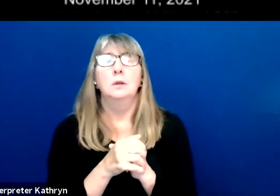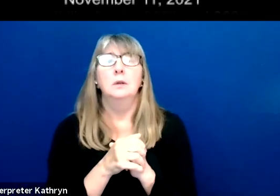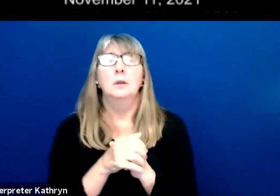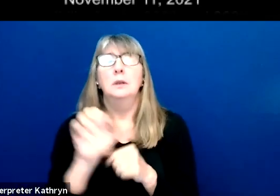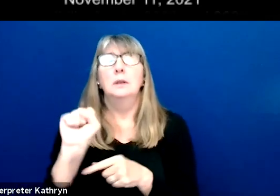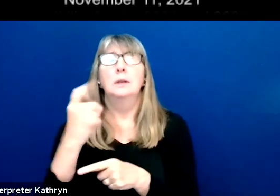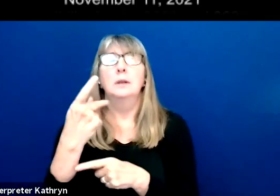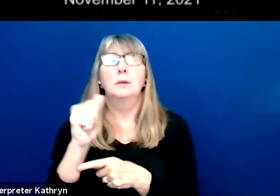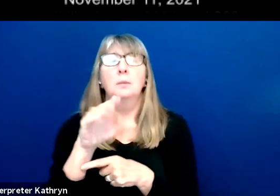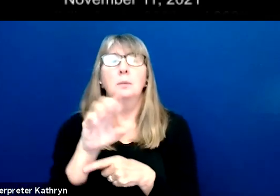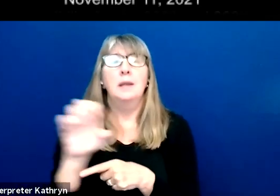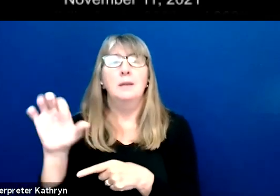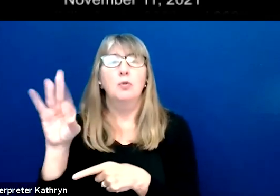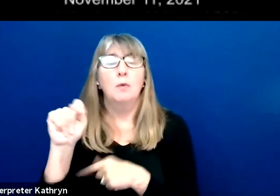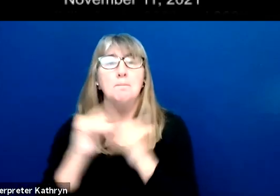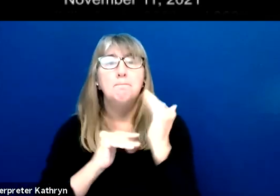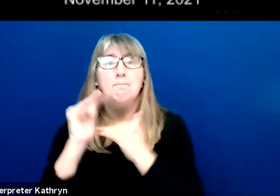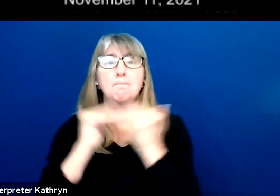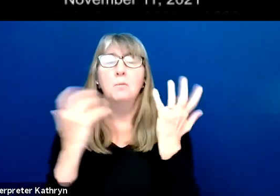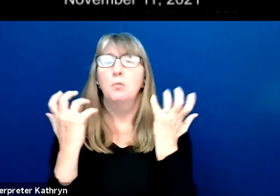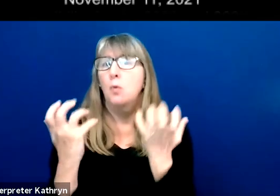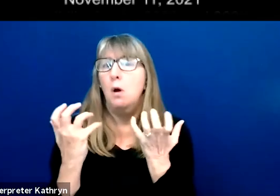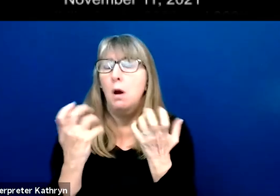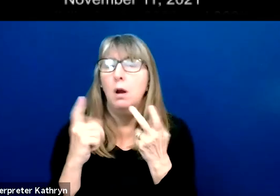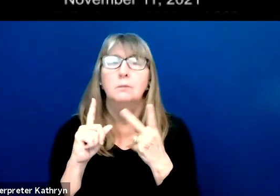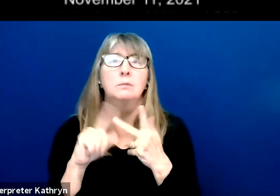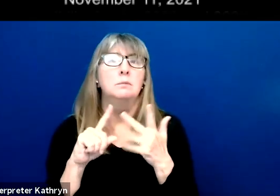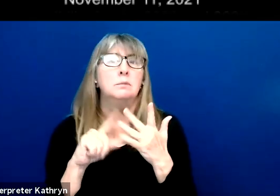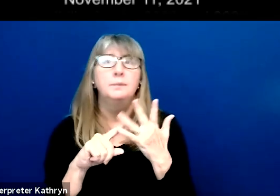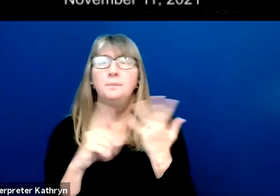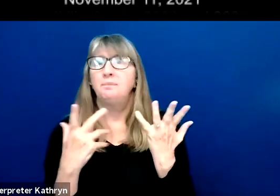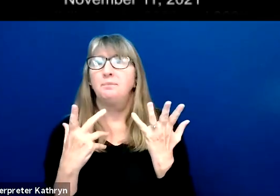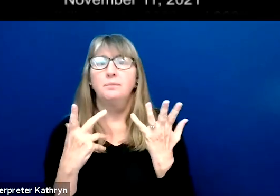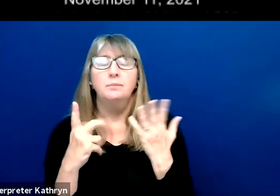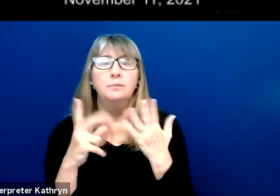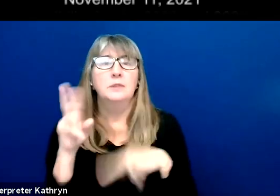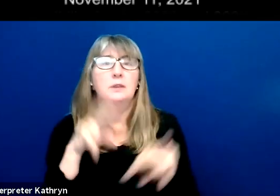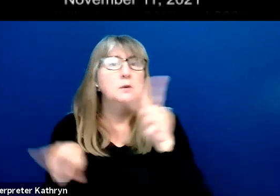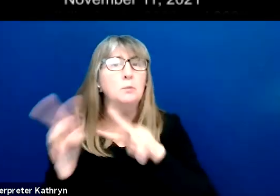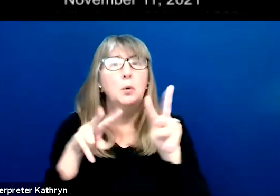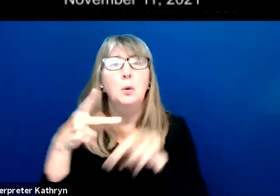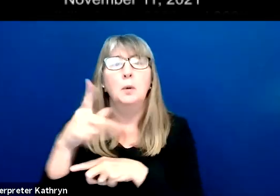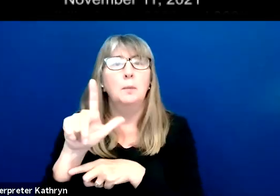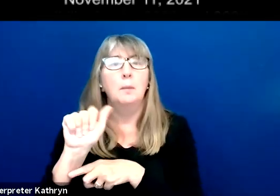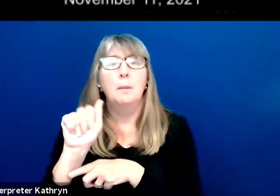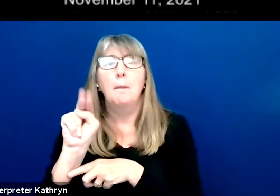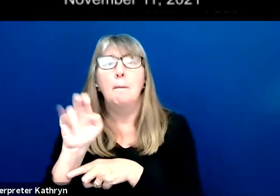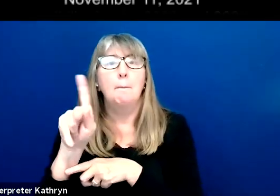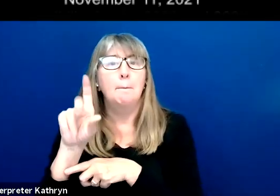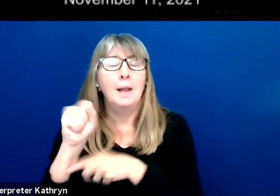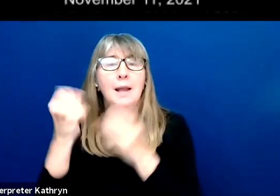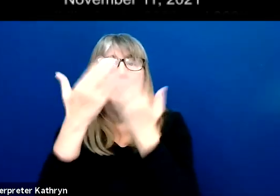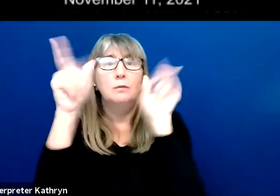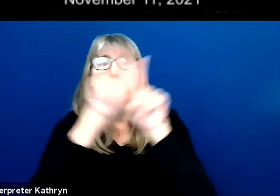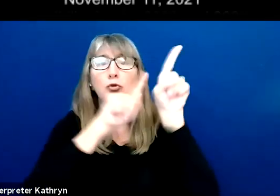spacecraft and explore the planets in our solar system and the